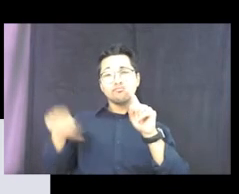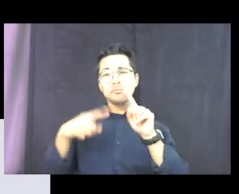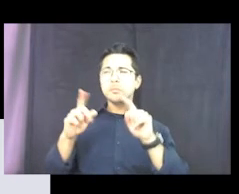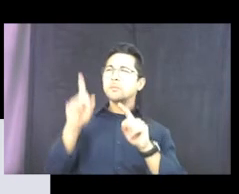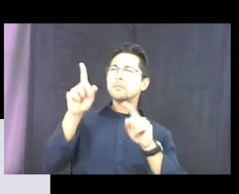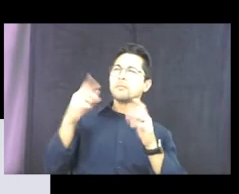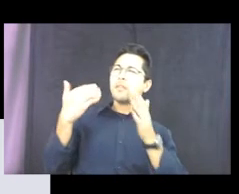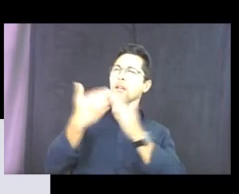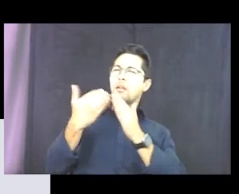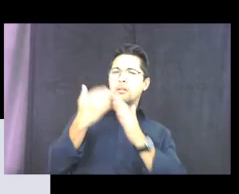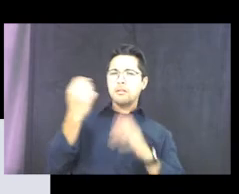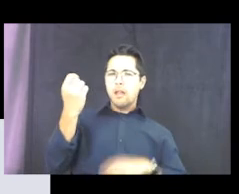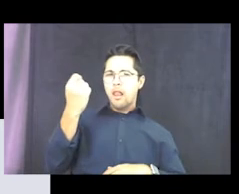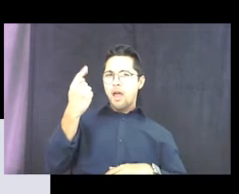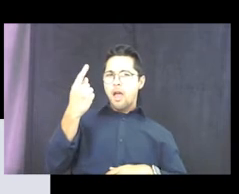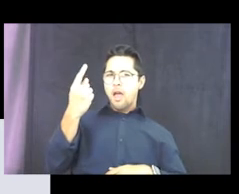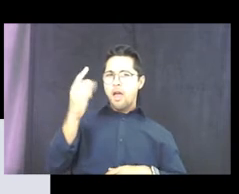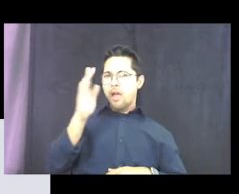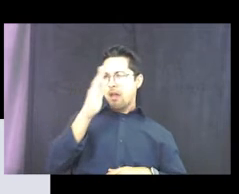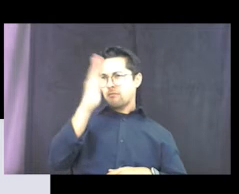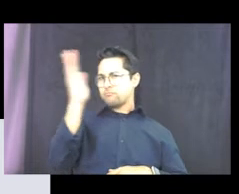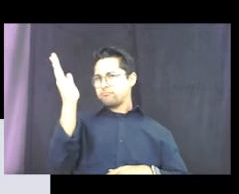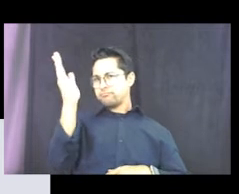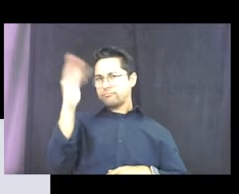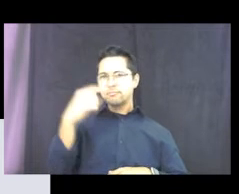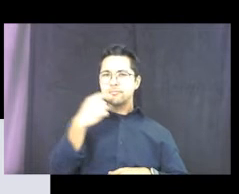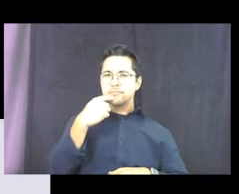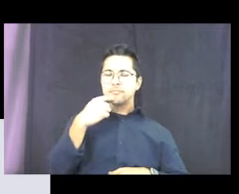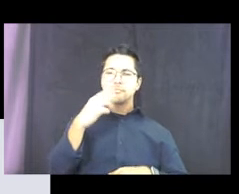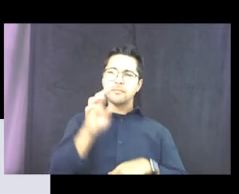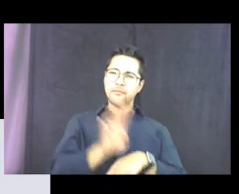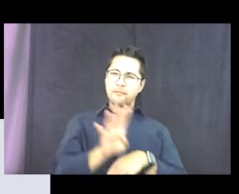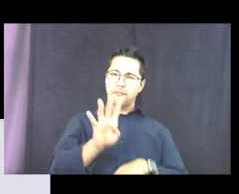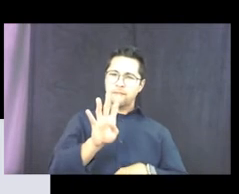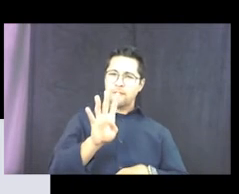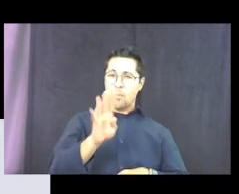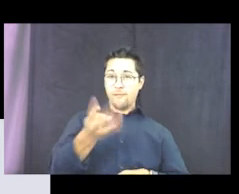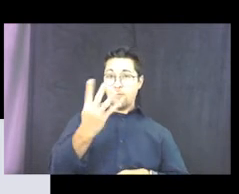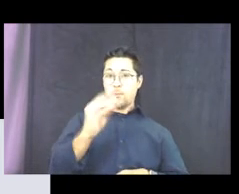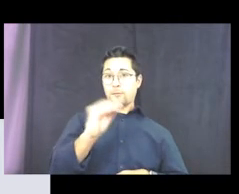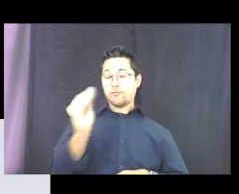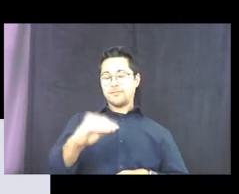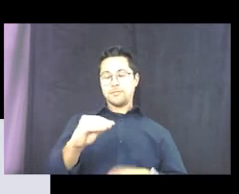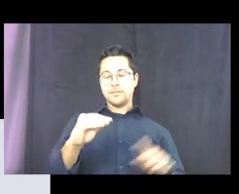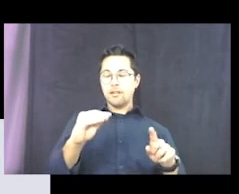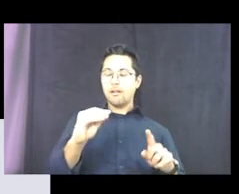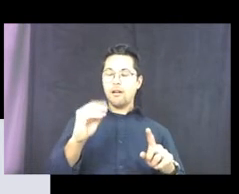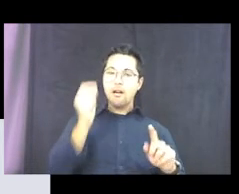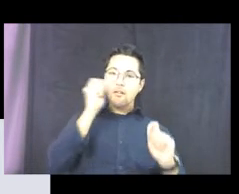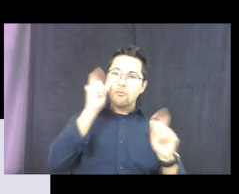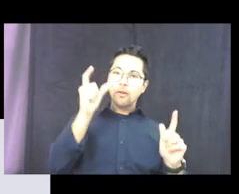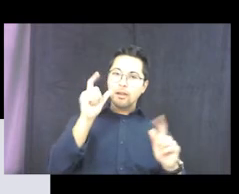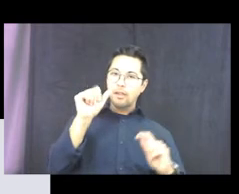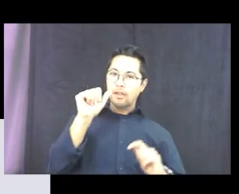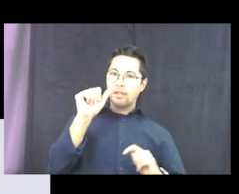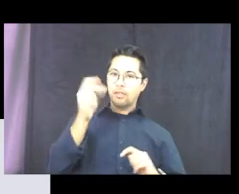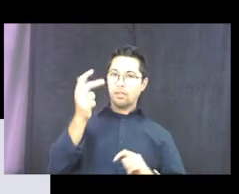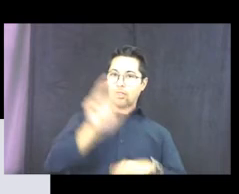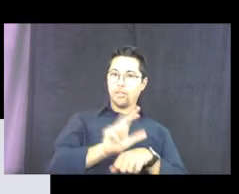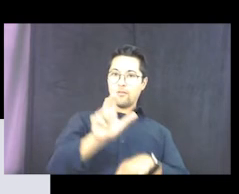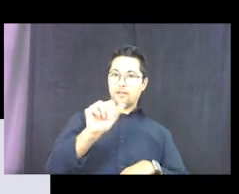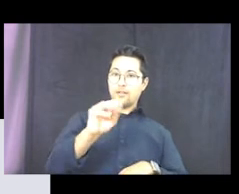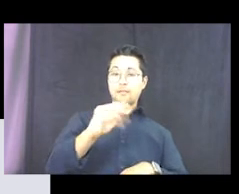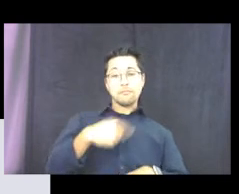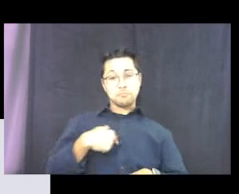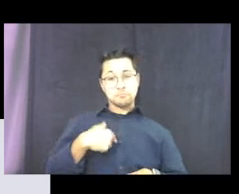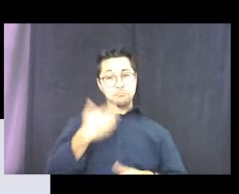to 11 o'clock, it says that only 4% of the people are awake at 3 a.m. Well, I can tell